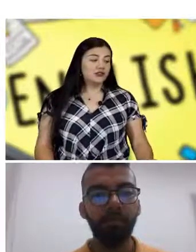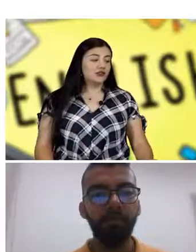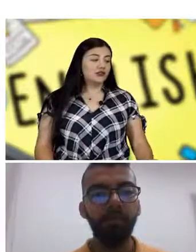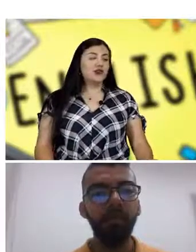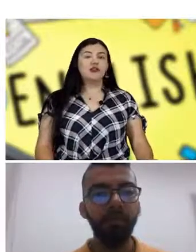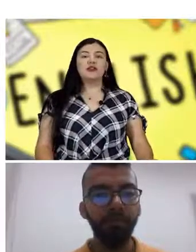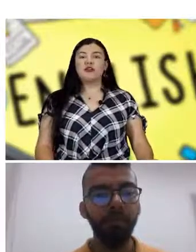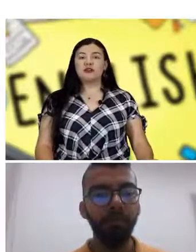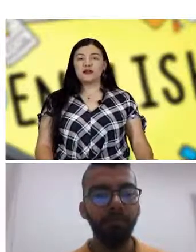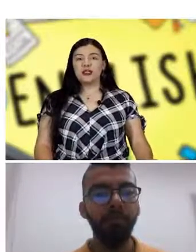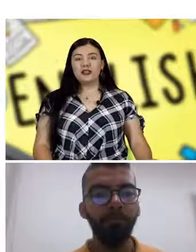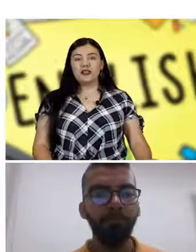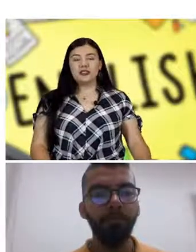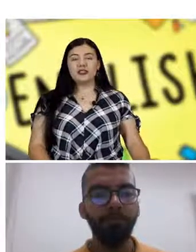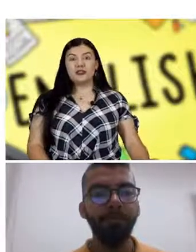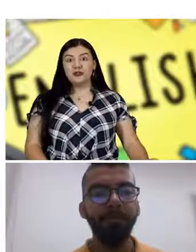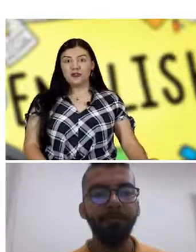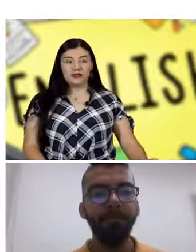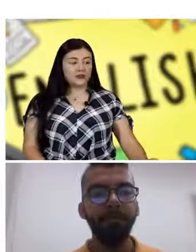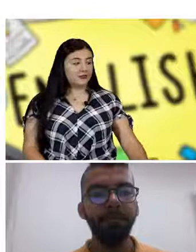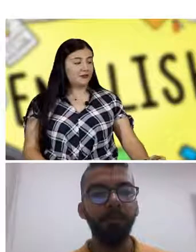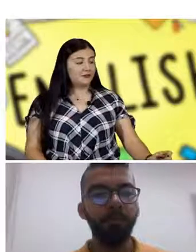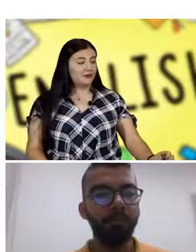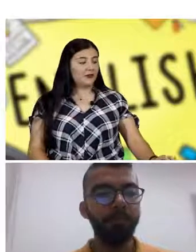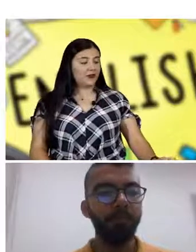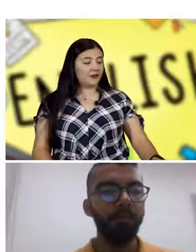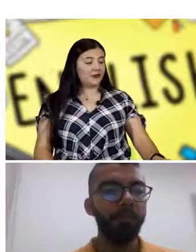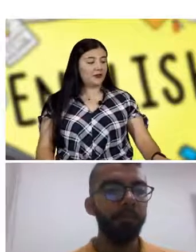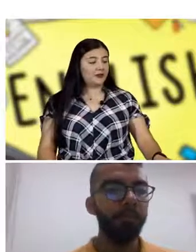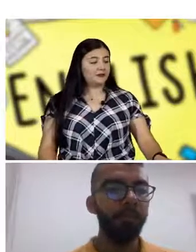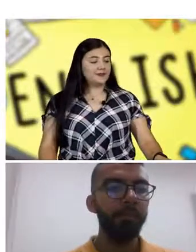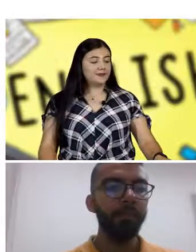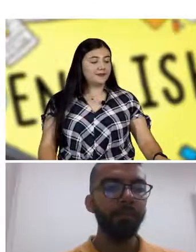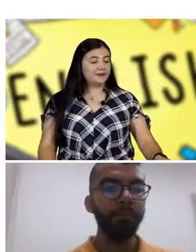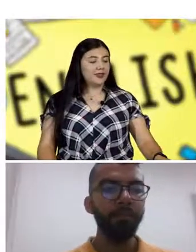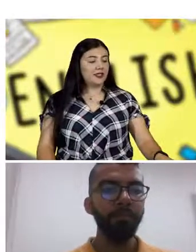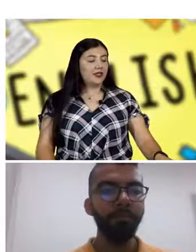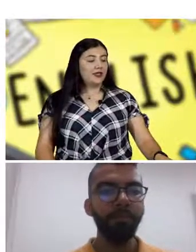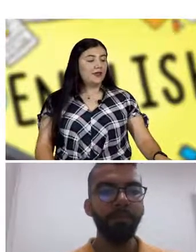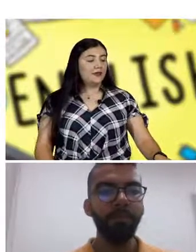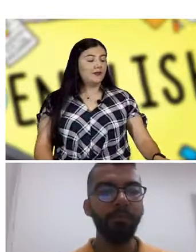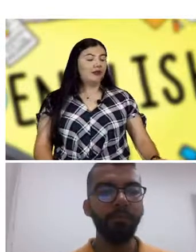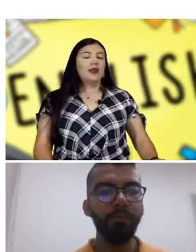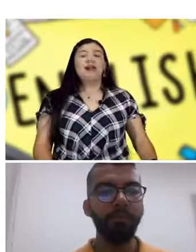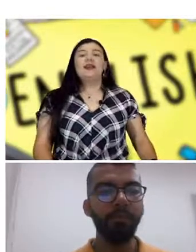a shoulder, okay? It's a shoulder. Very good.